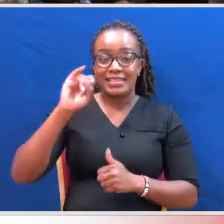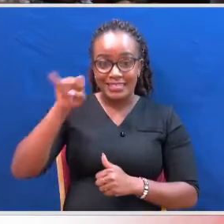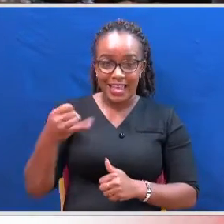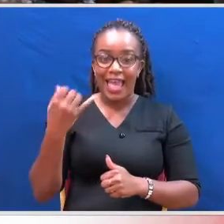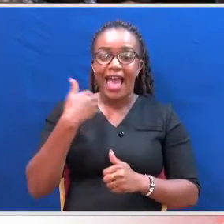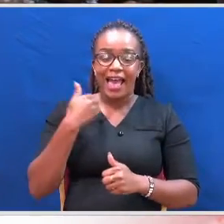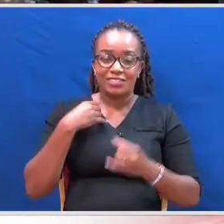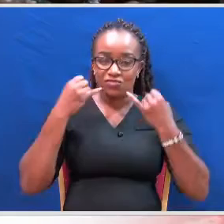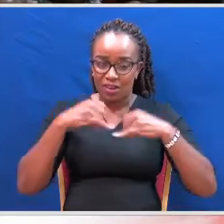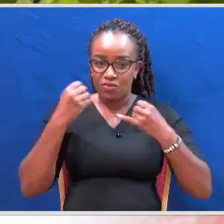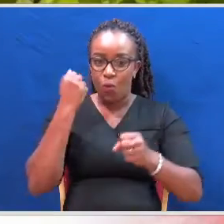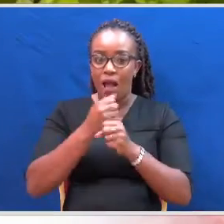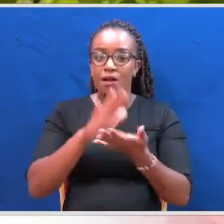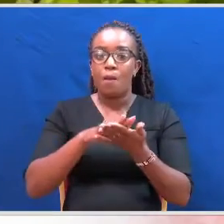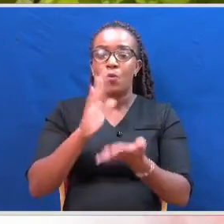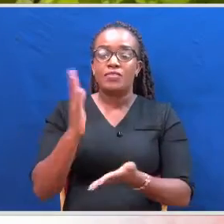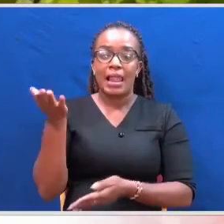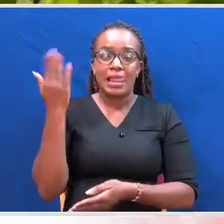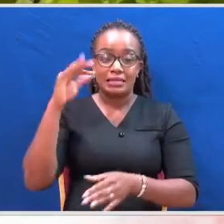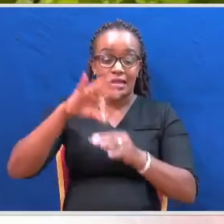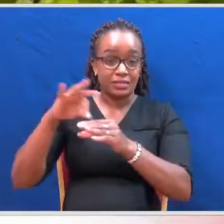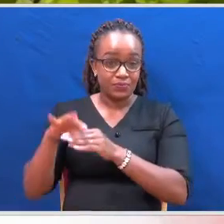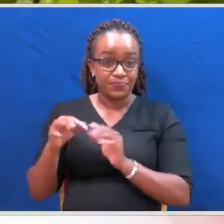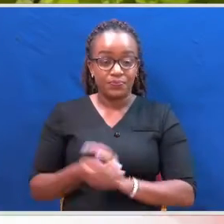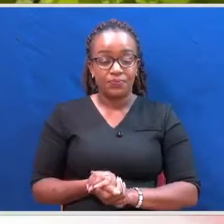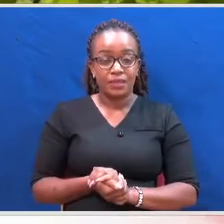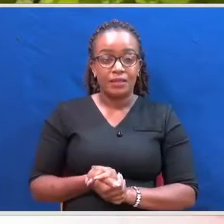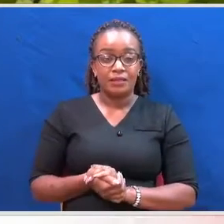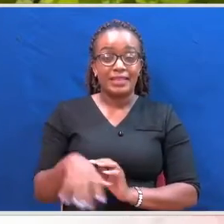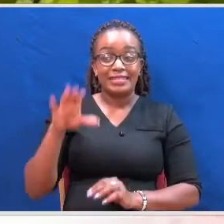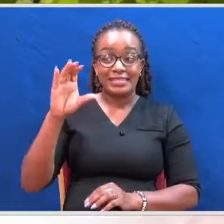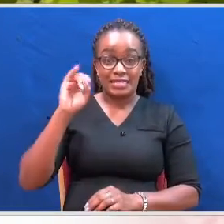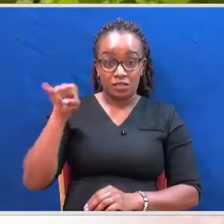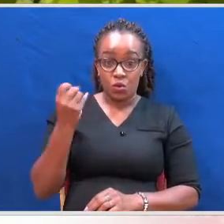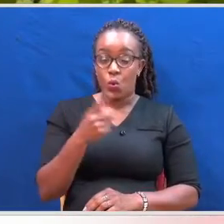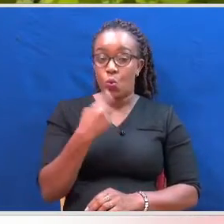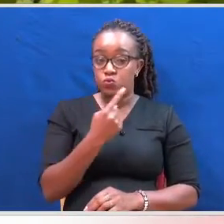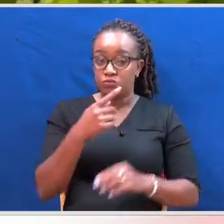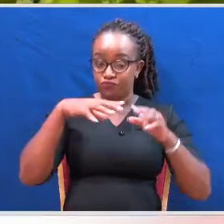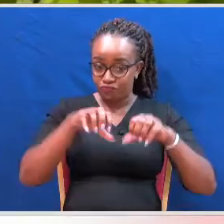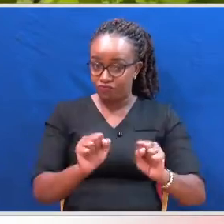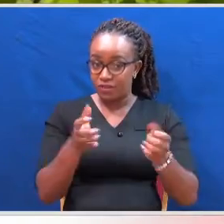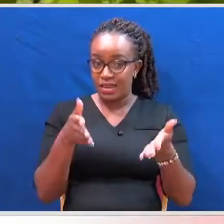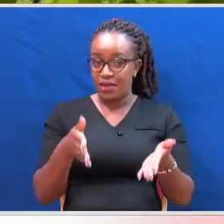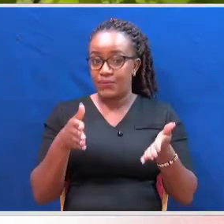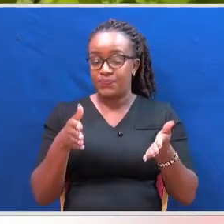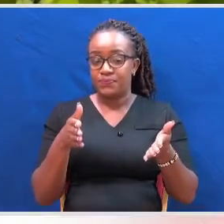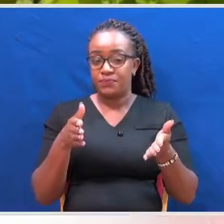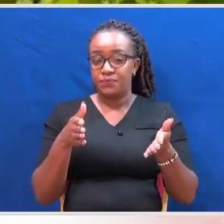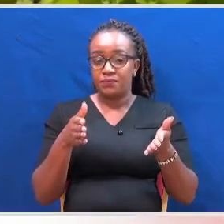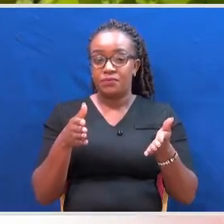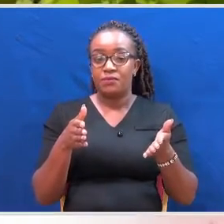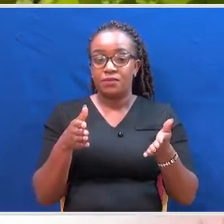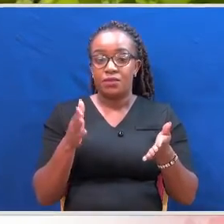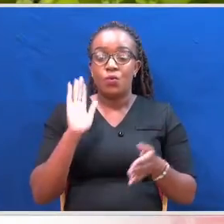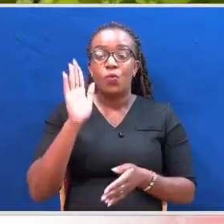two election cycles. The incoming Chief Justice will come in with that, or should come in